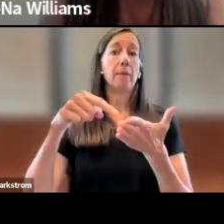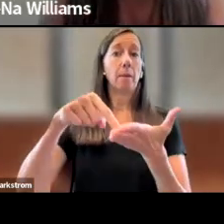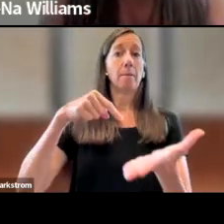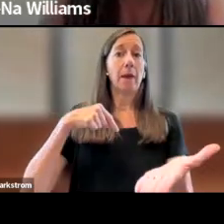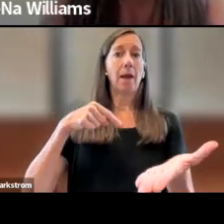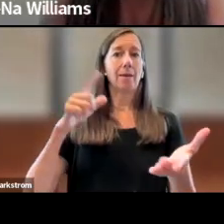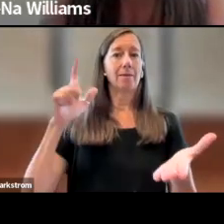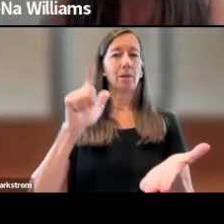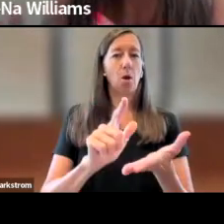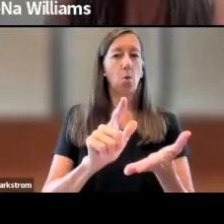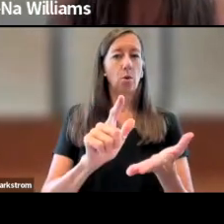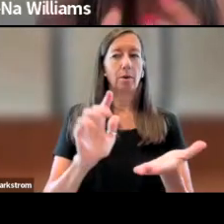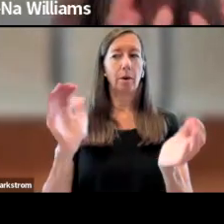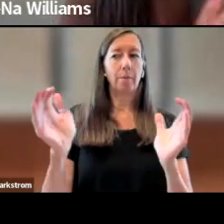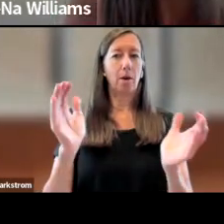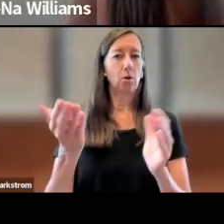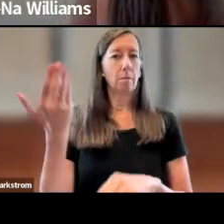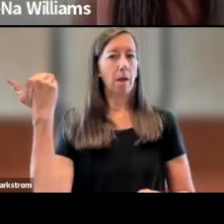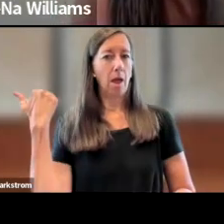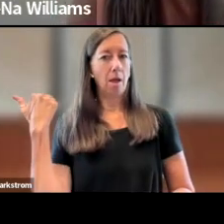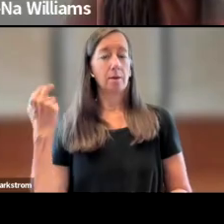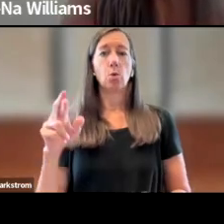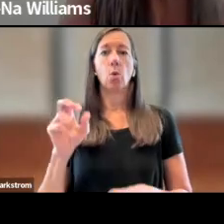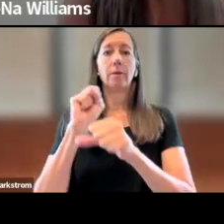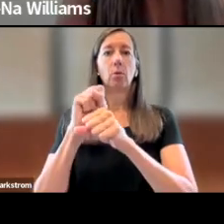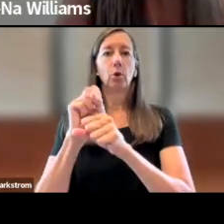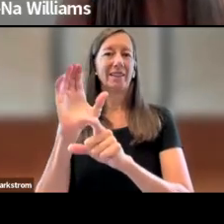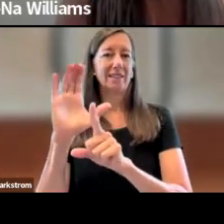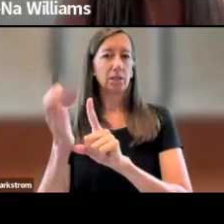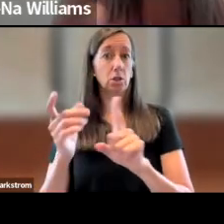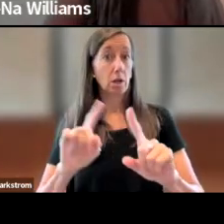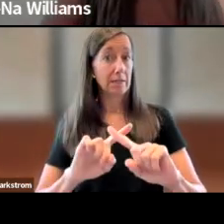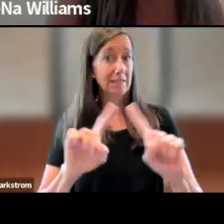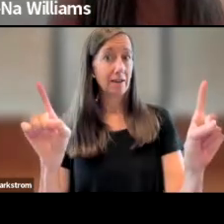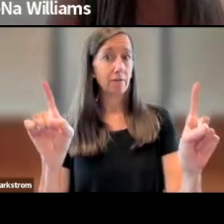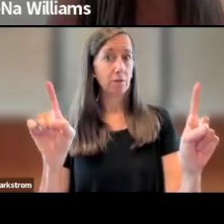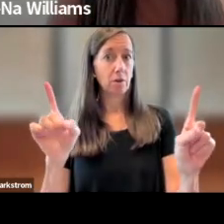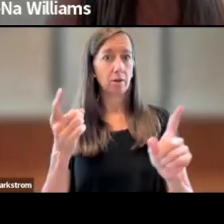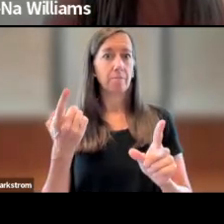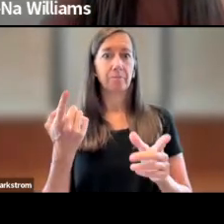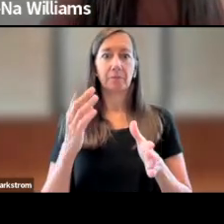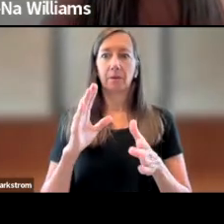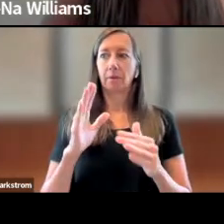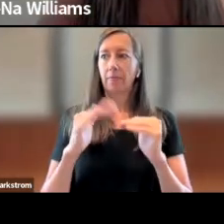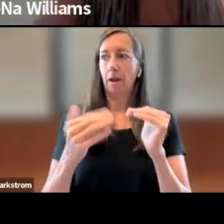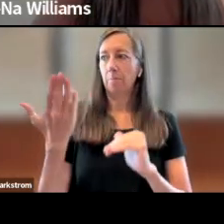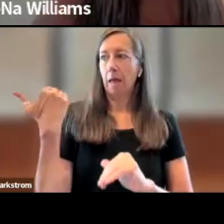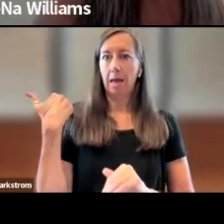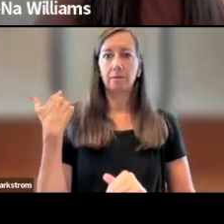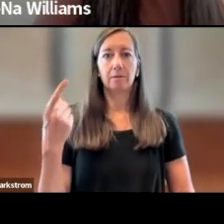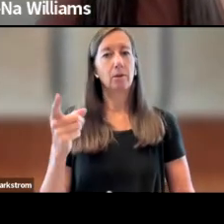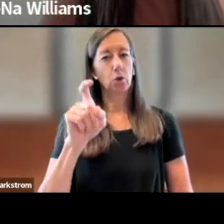lower than what they've offered in the past, or the working conditions are different than what they've offered in the past. You need to know that.